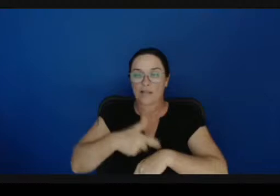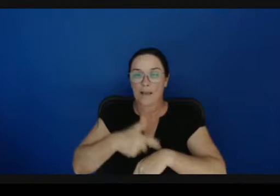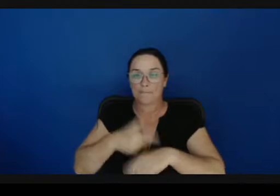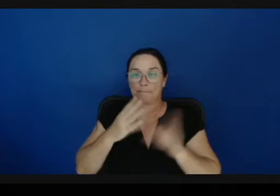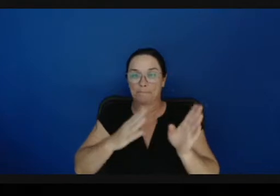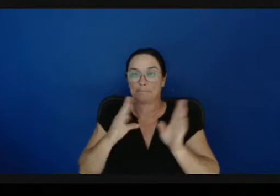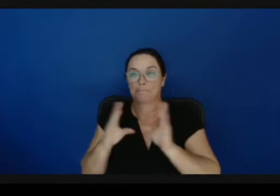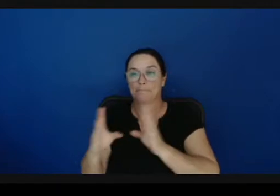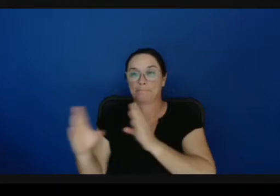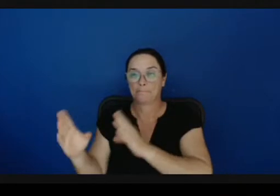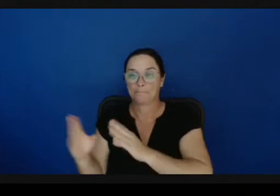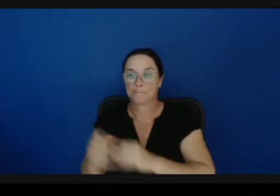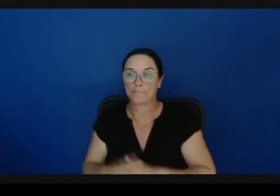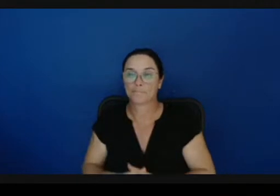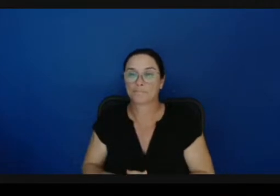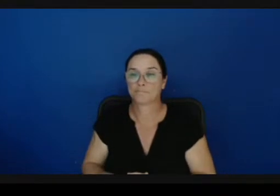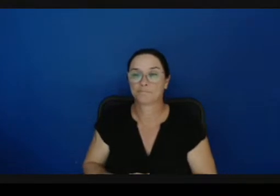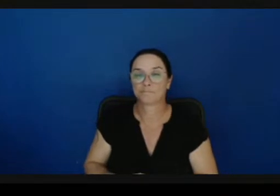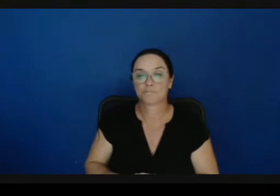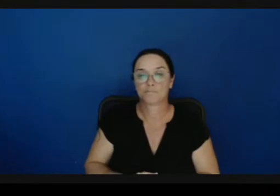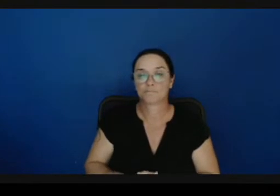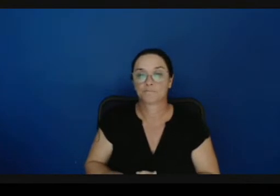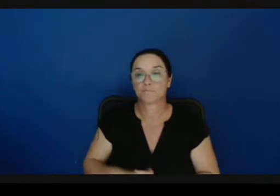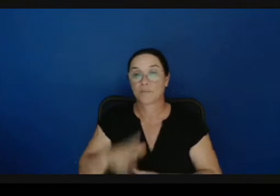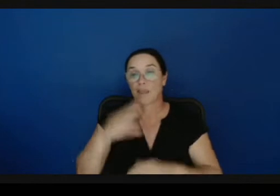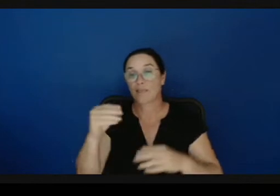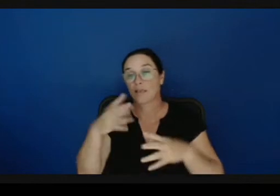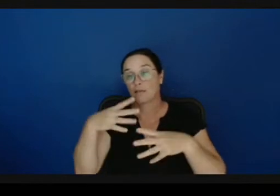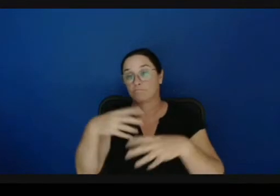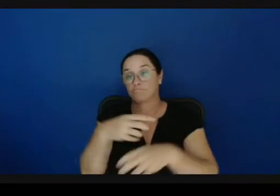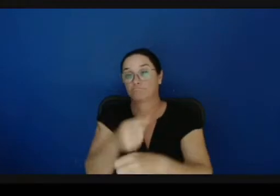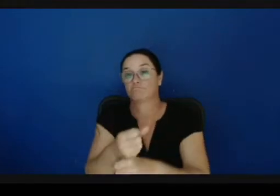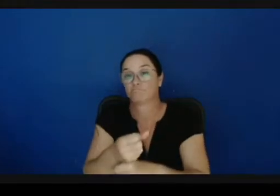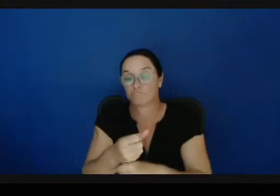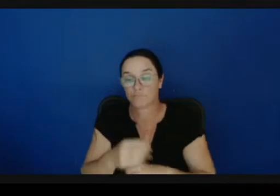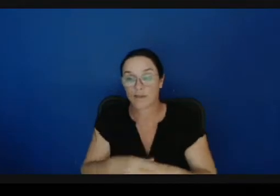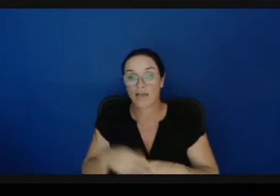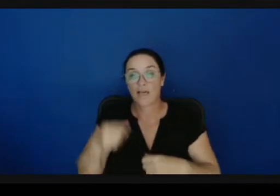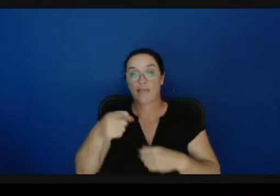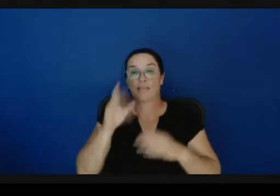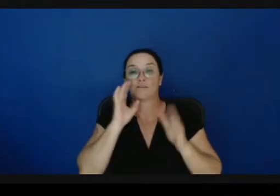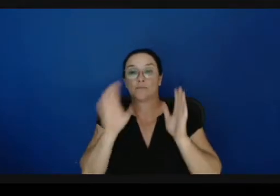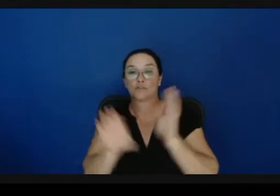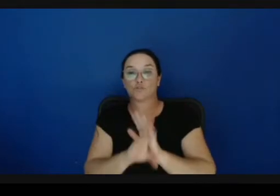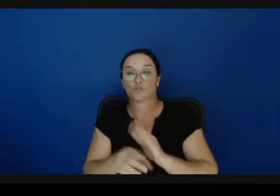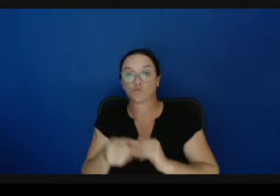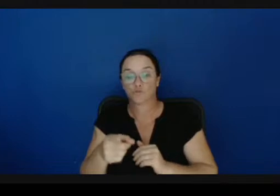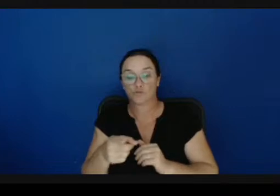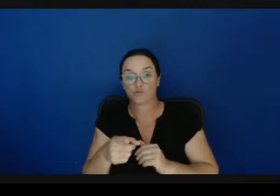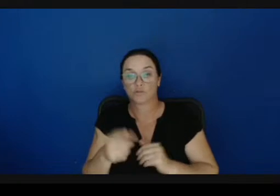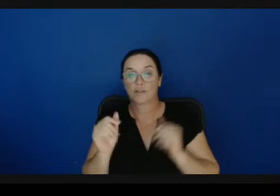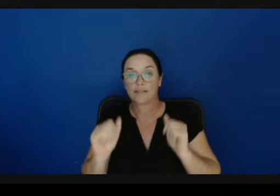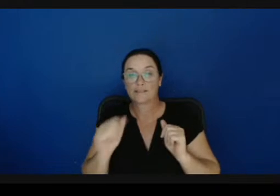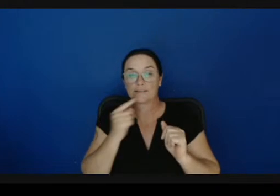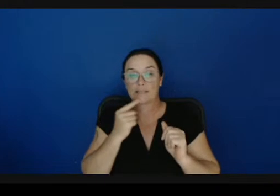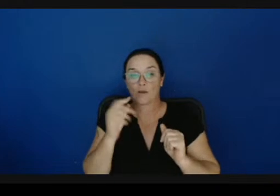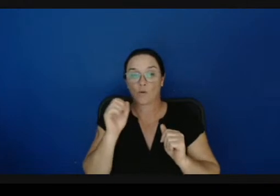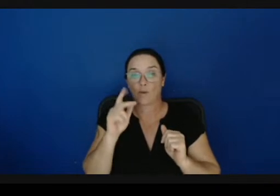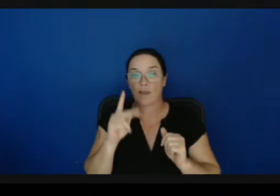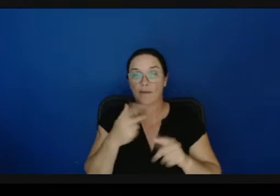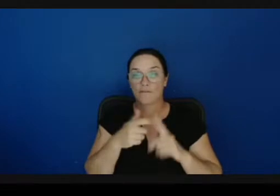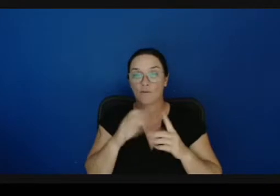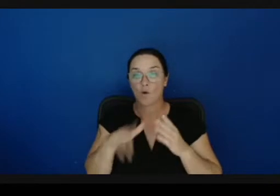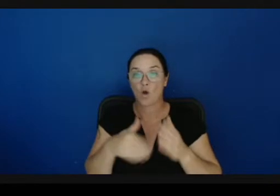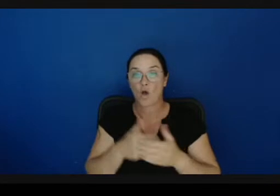has evolved. And the long and short of it is this image right here, right, where they actually can say, okay, of all of our